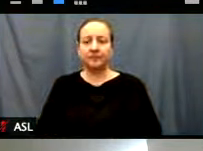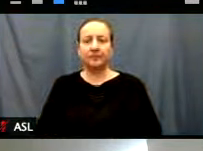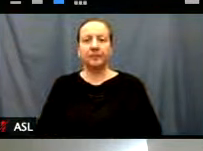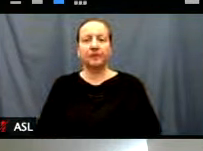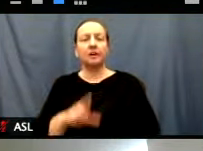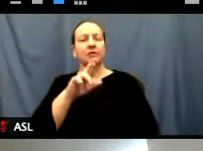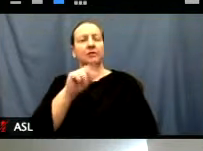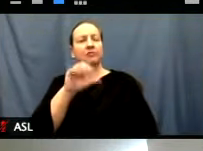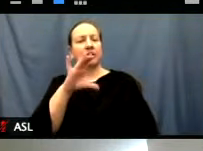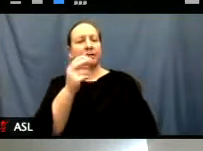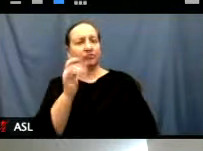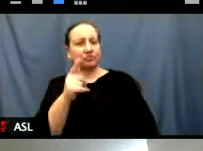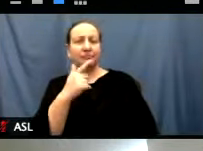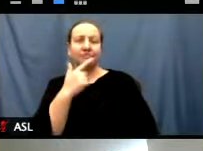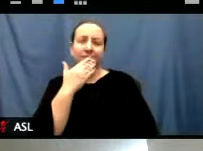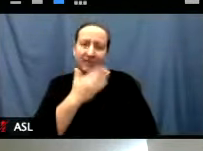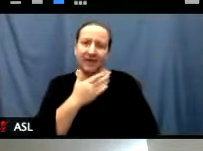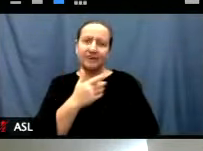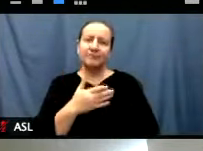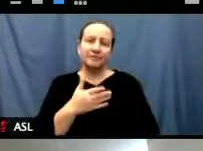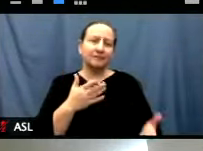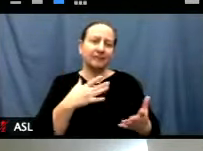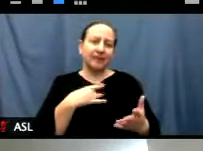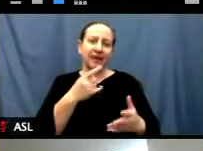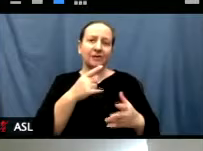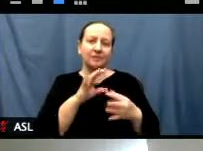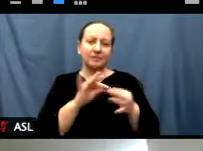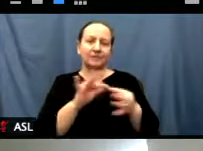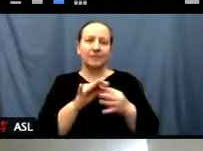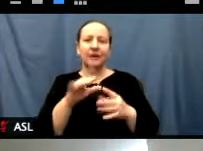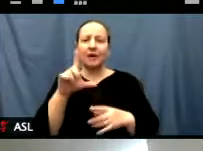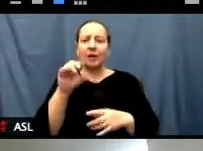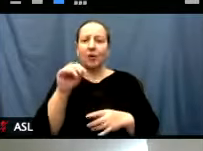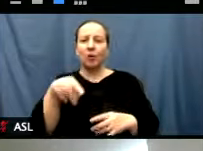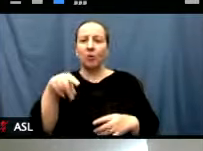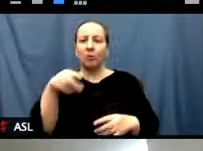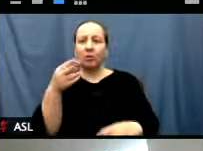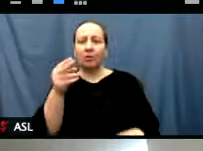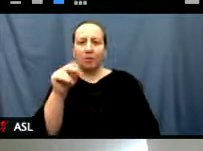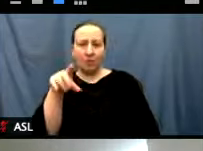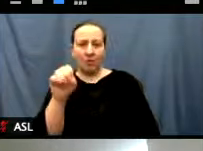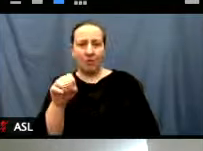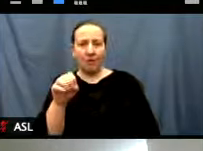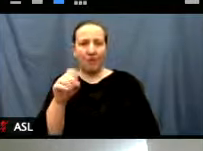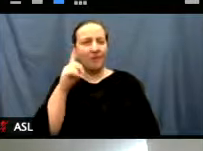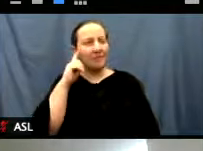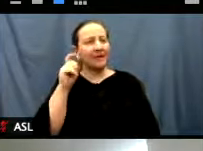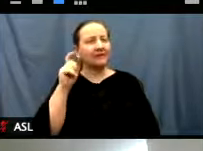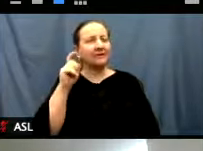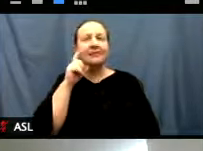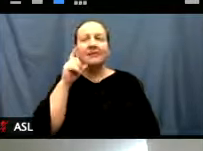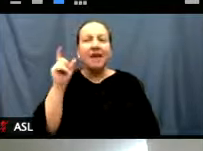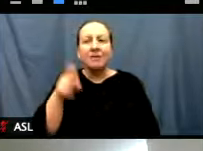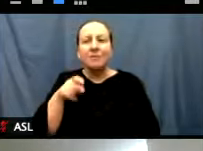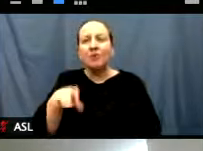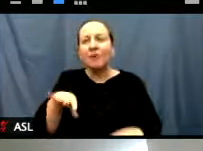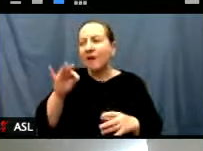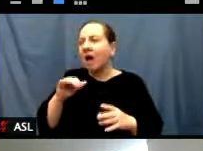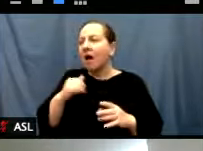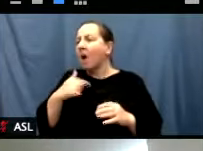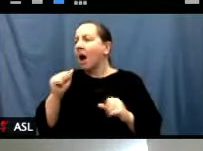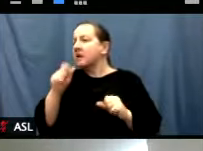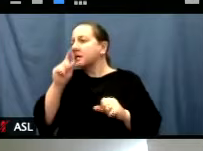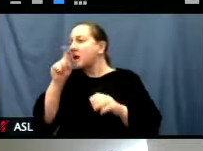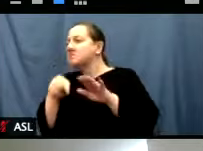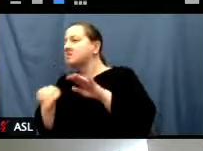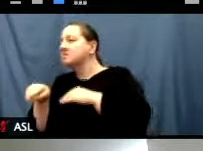Yes, and I appreciate that you mentioned the term loophole, because this really shouldn't be about finding loopholes. It should really be